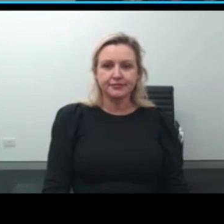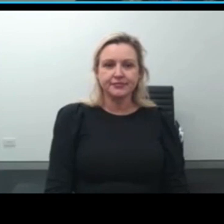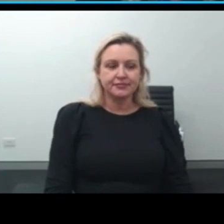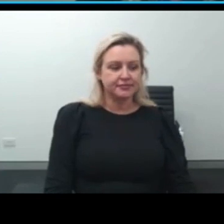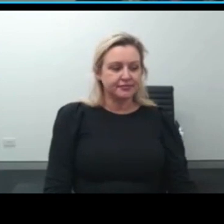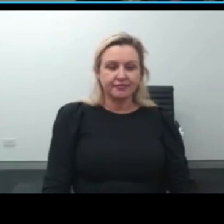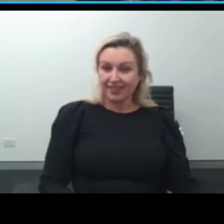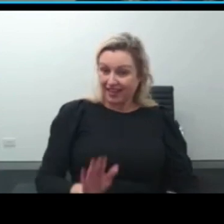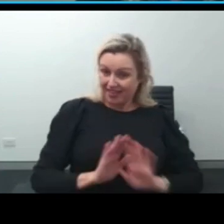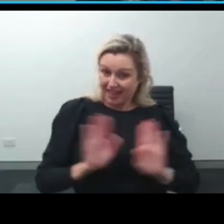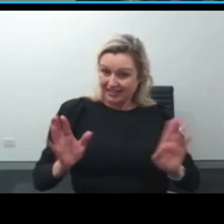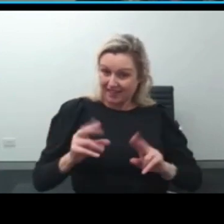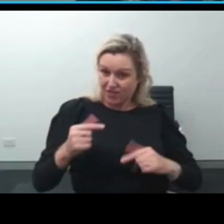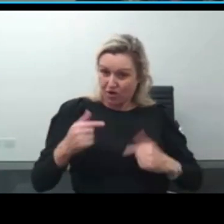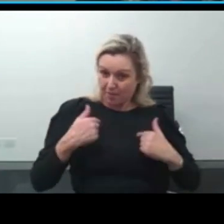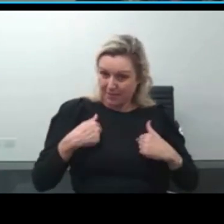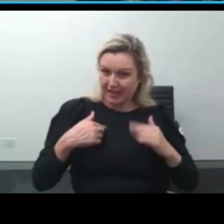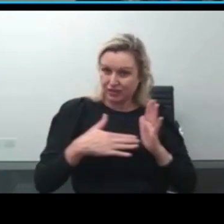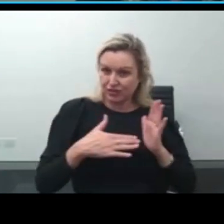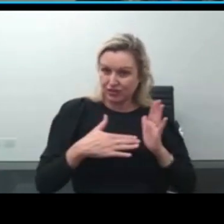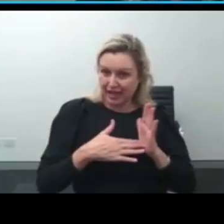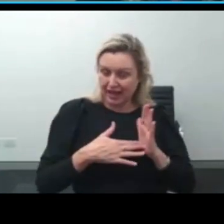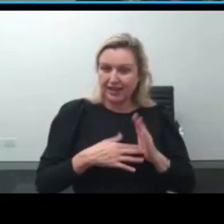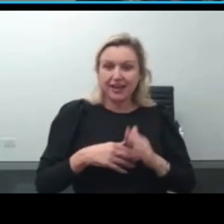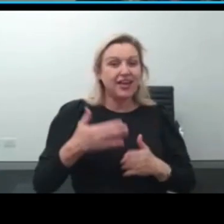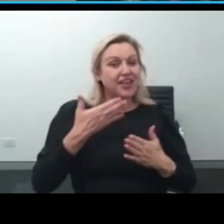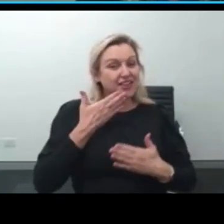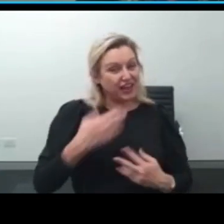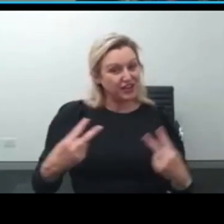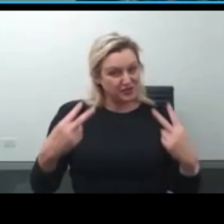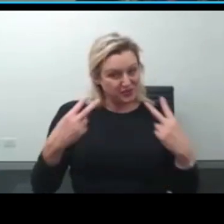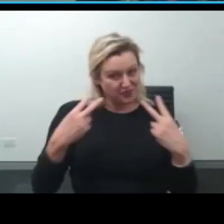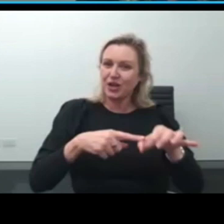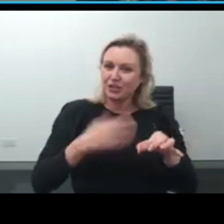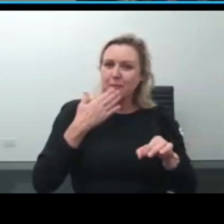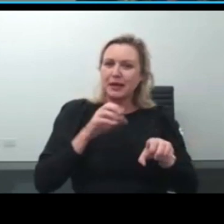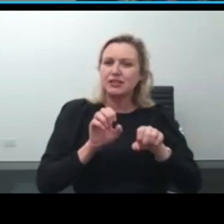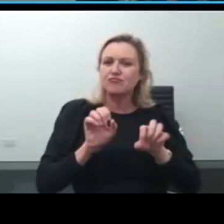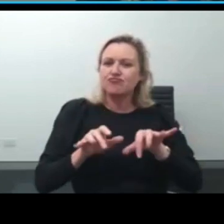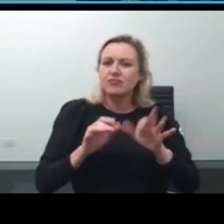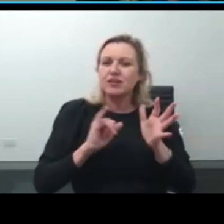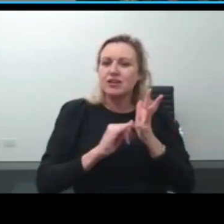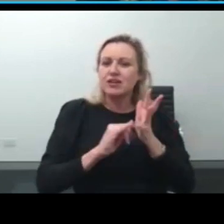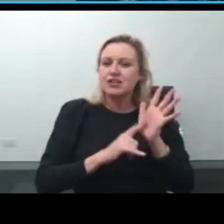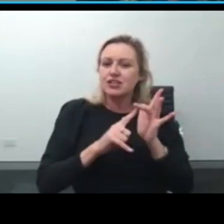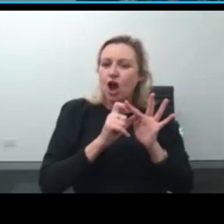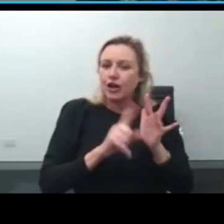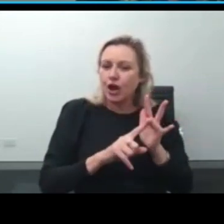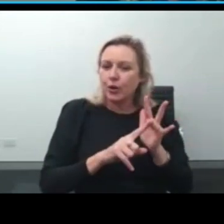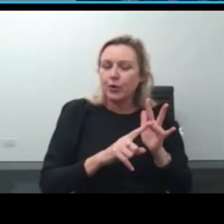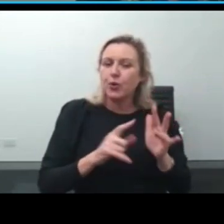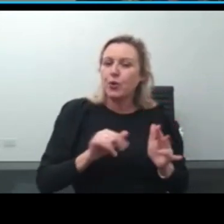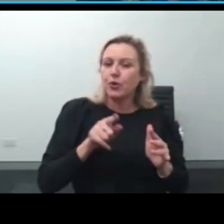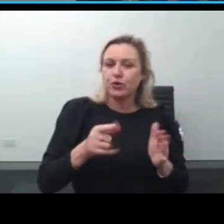So that is all from me today. Thank you for listening. If you have any questions, please put them in the Slido, or you are also